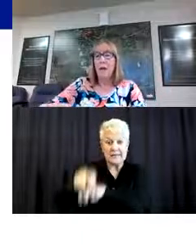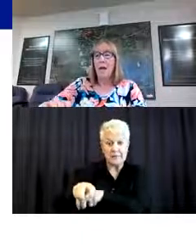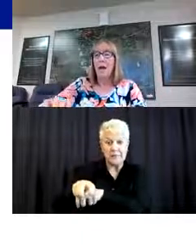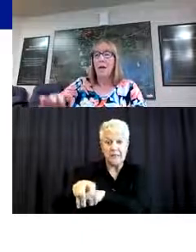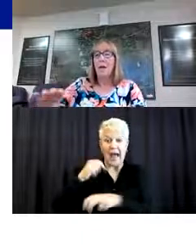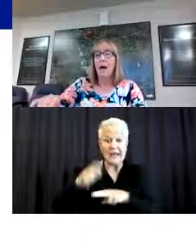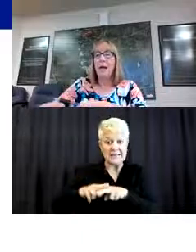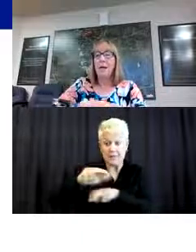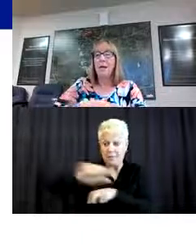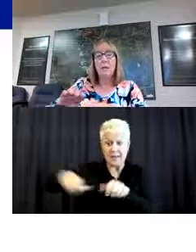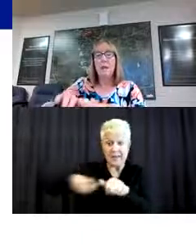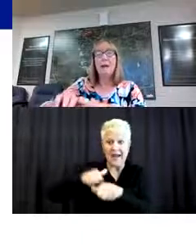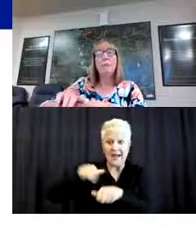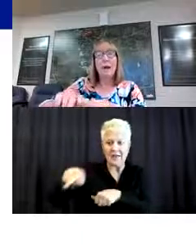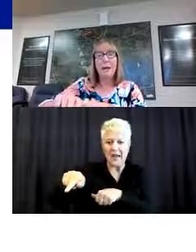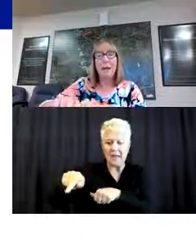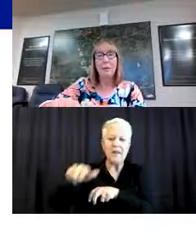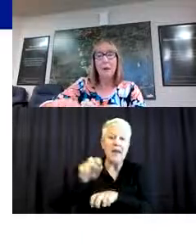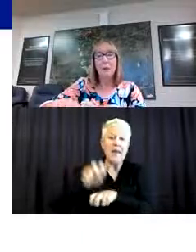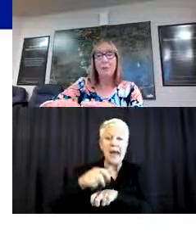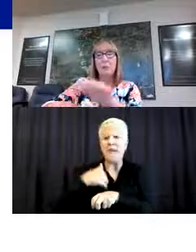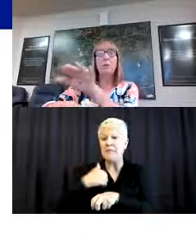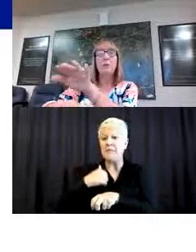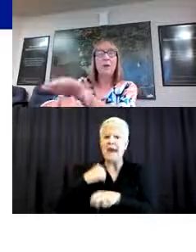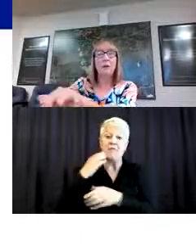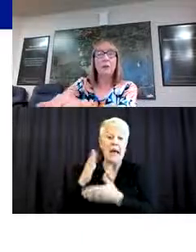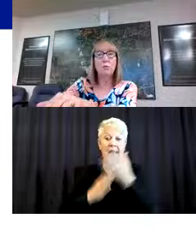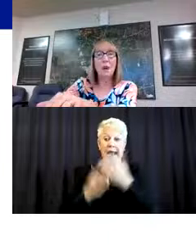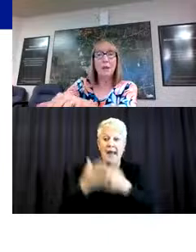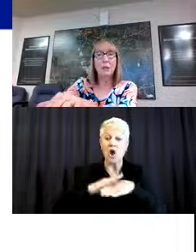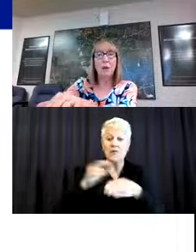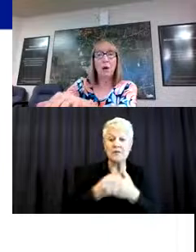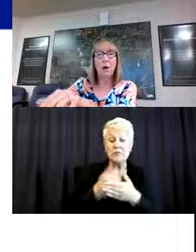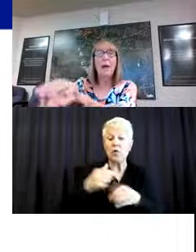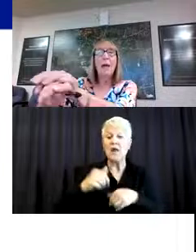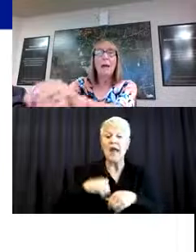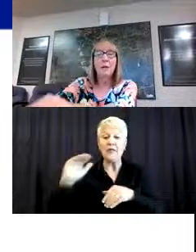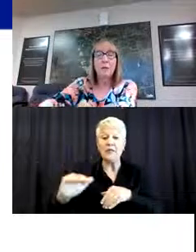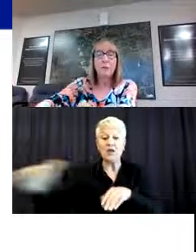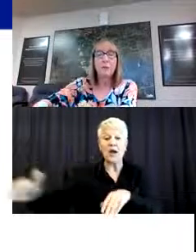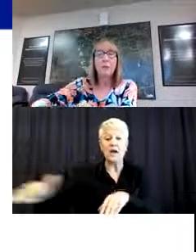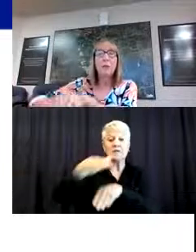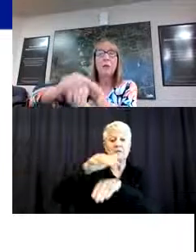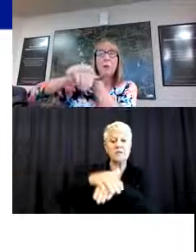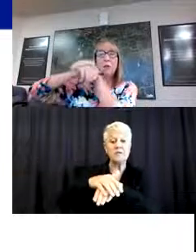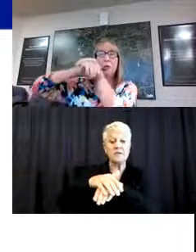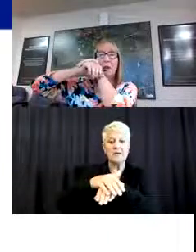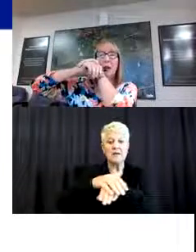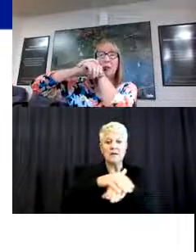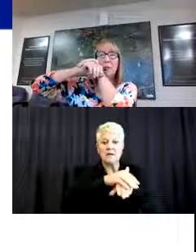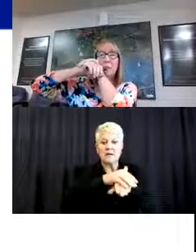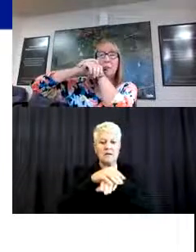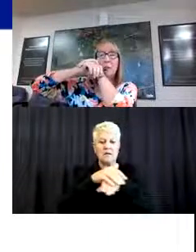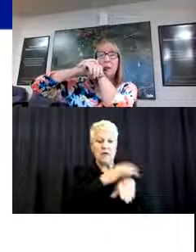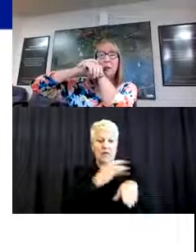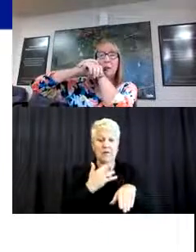child and I maybe have my hand on the spoon, the child is riding along and is feeling the motion that